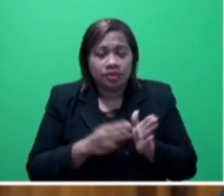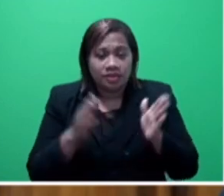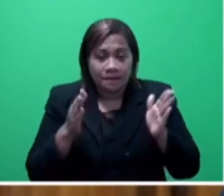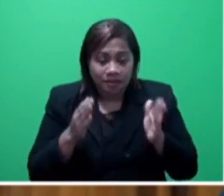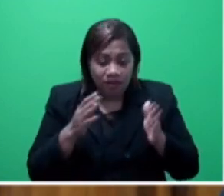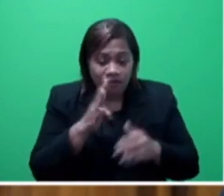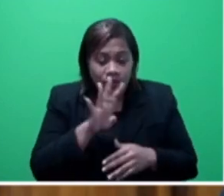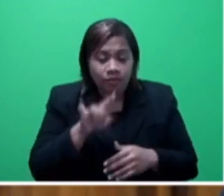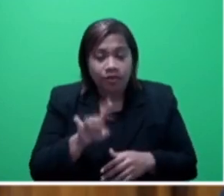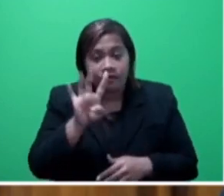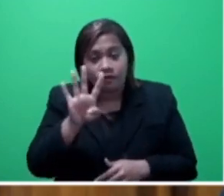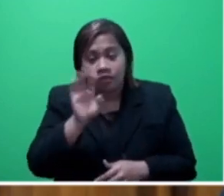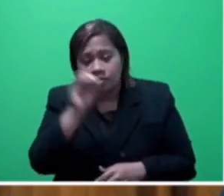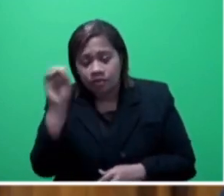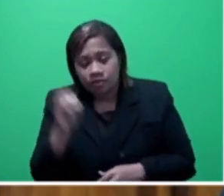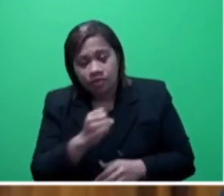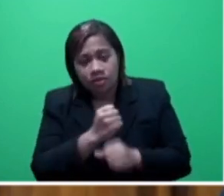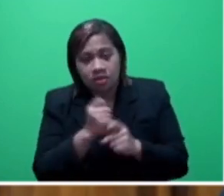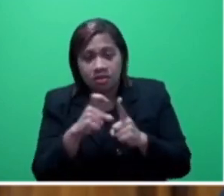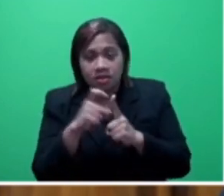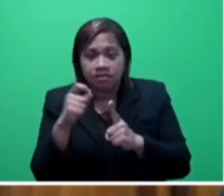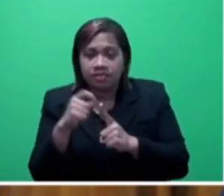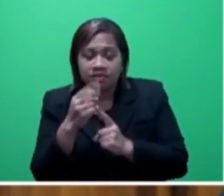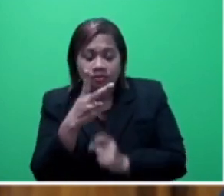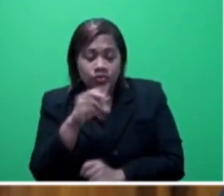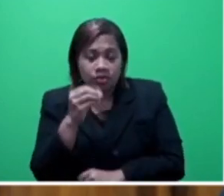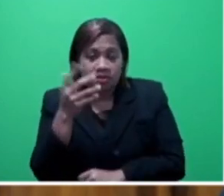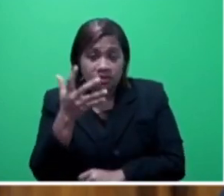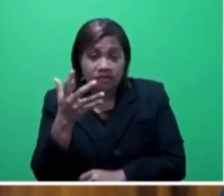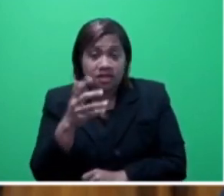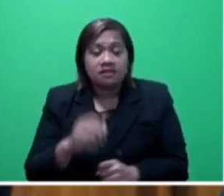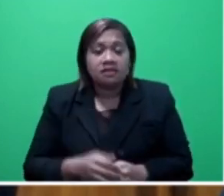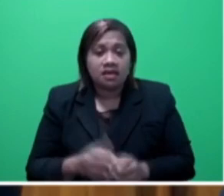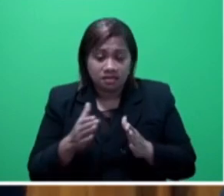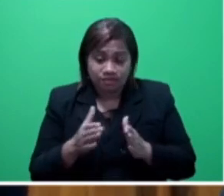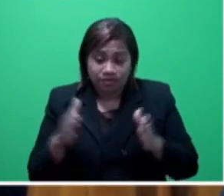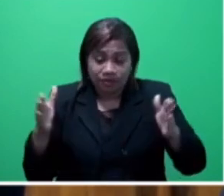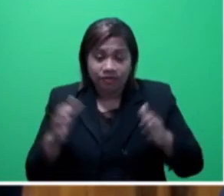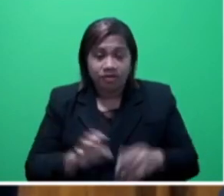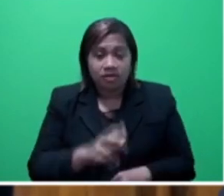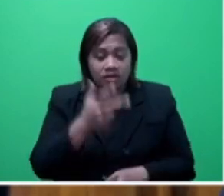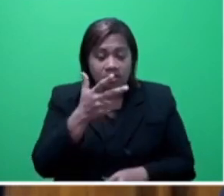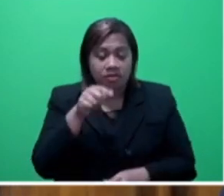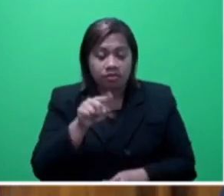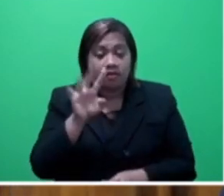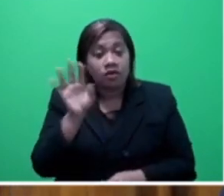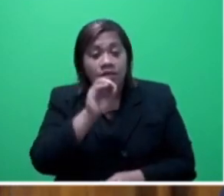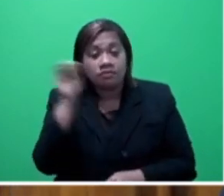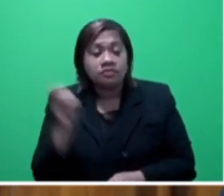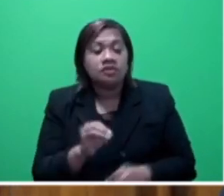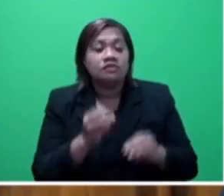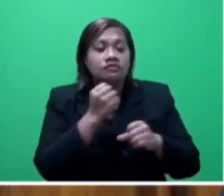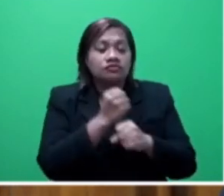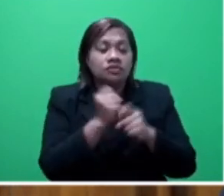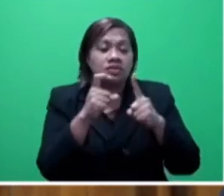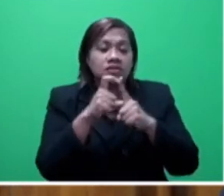in 2015 and a maximum of 8.4% of GDP